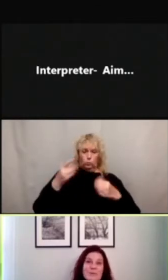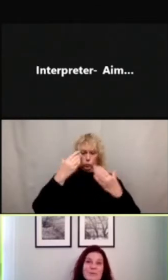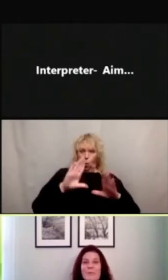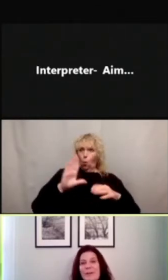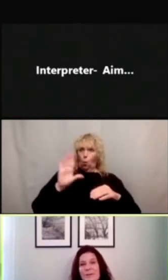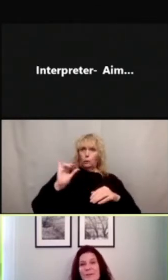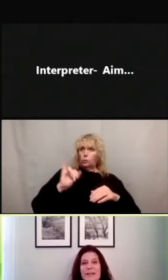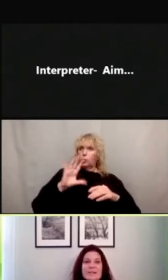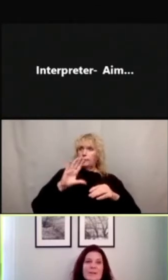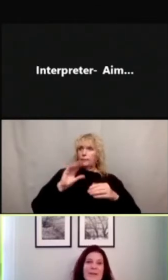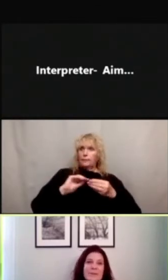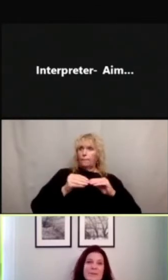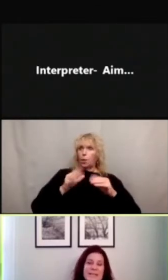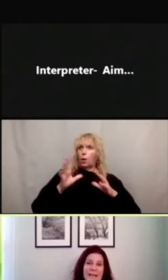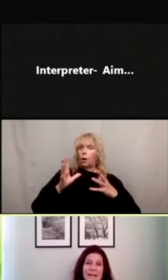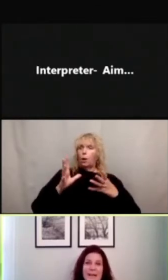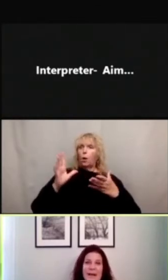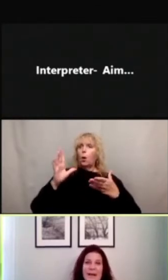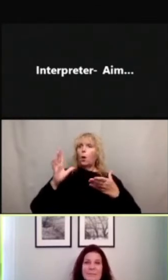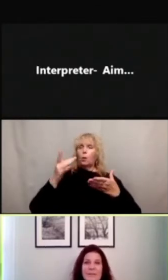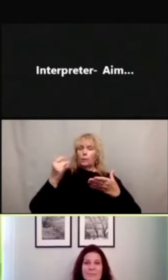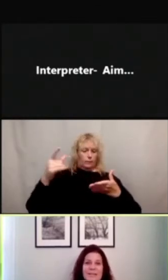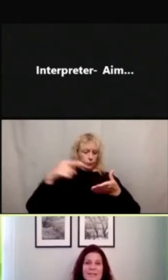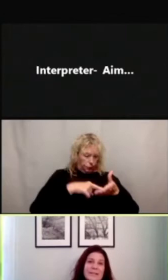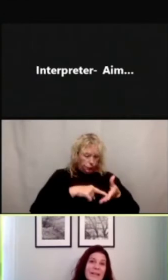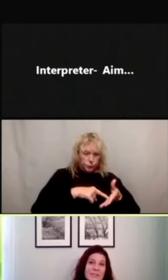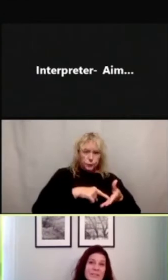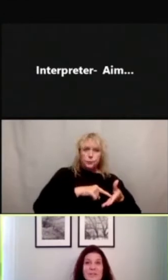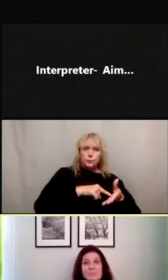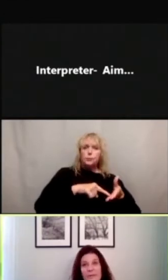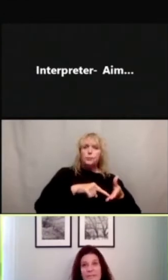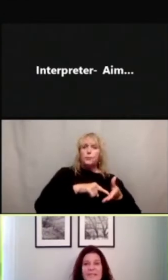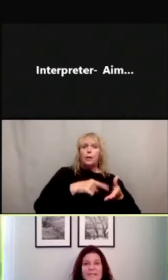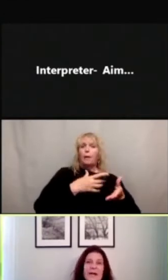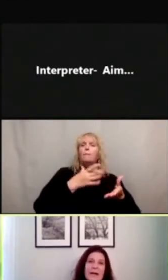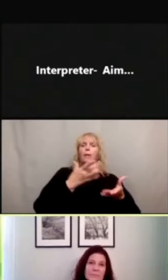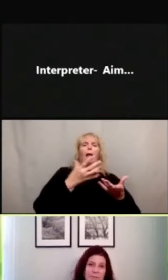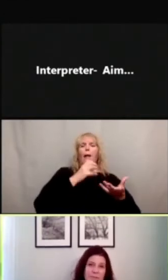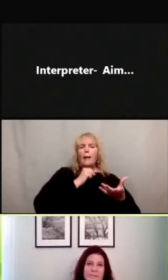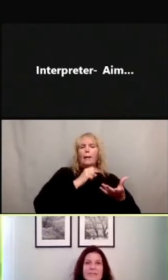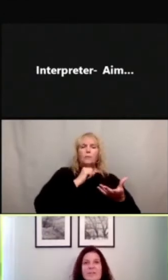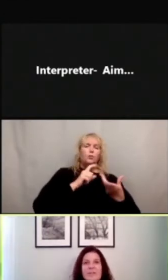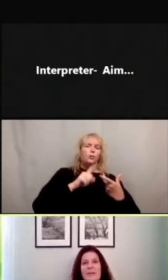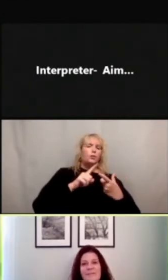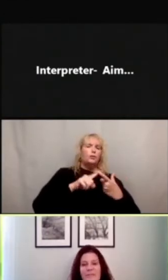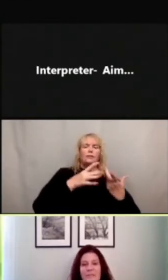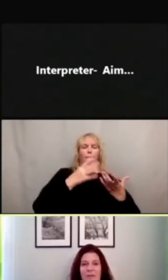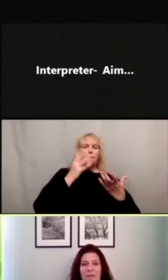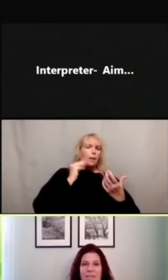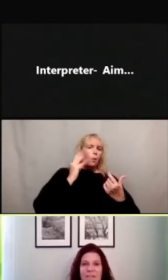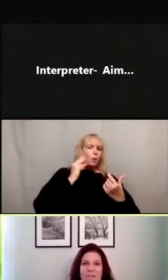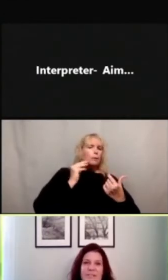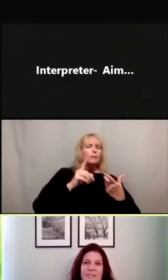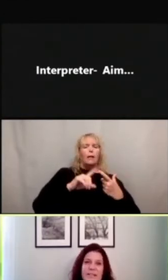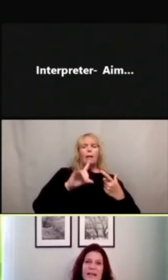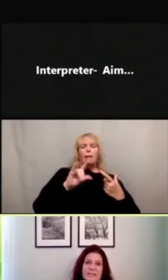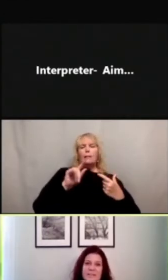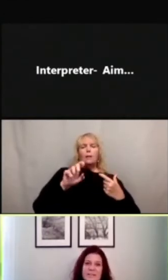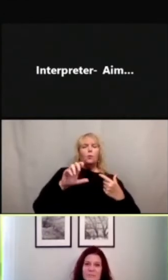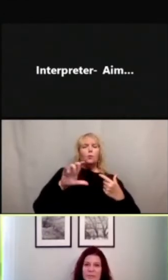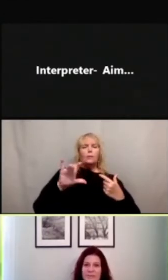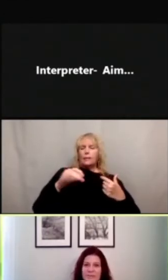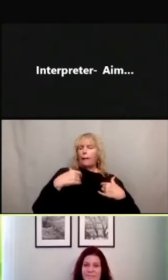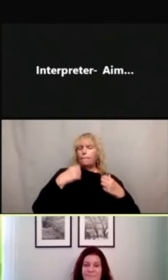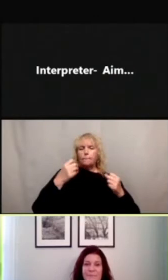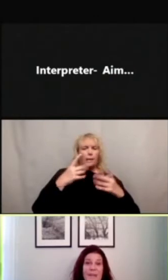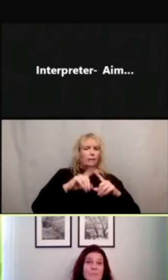of people that we're interacting with every day, either based on age or experience, literacy. So many factors go into understanding how the